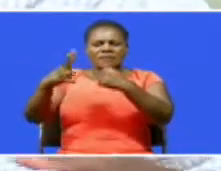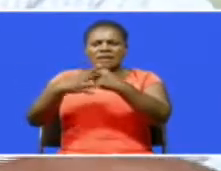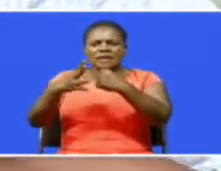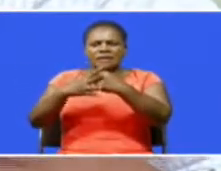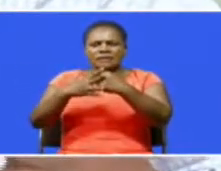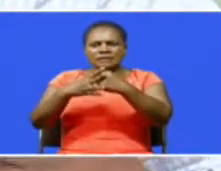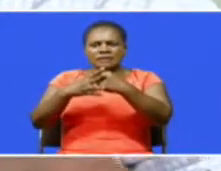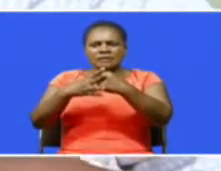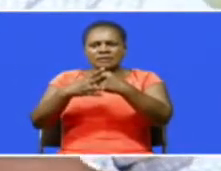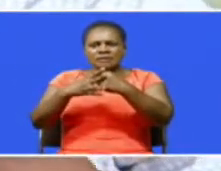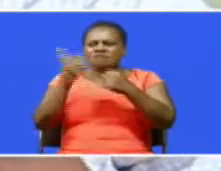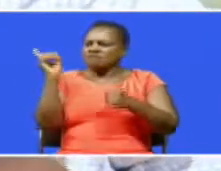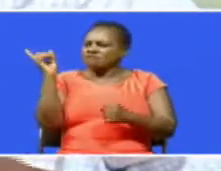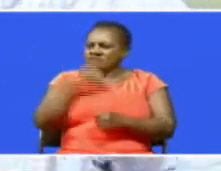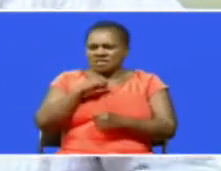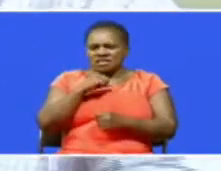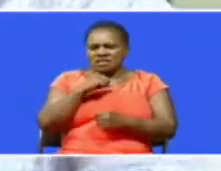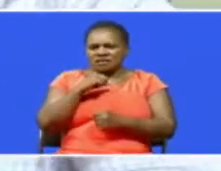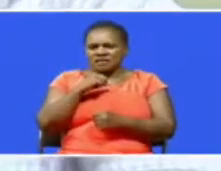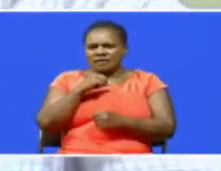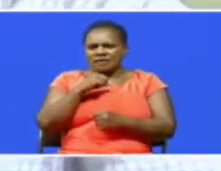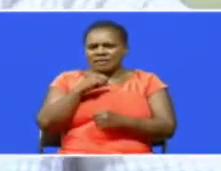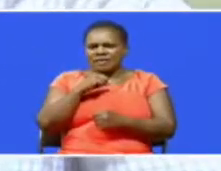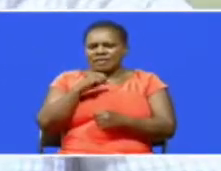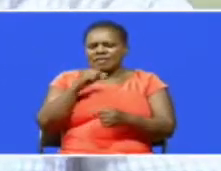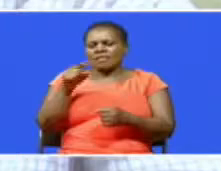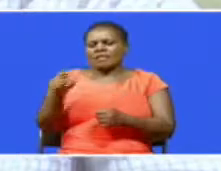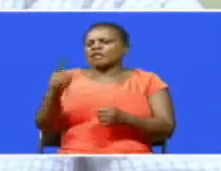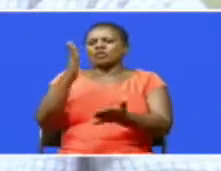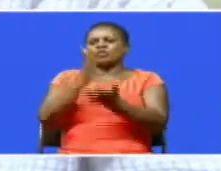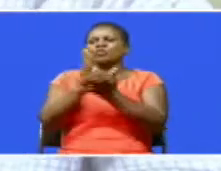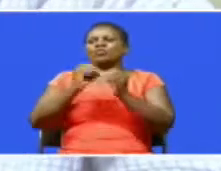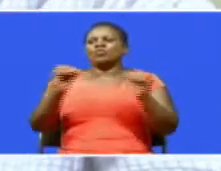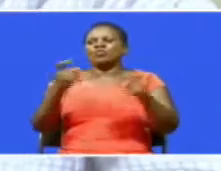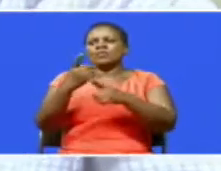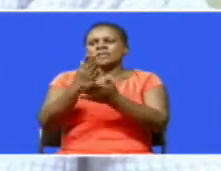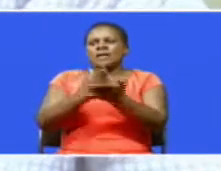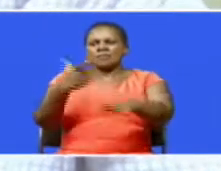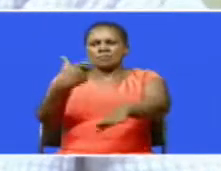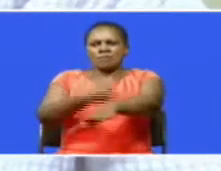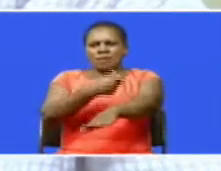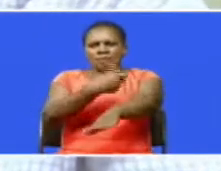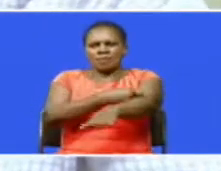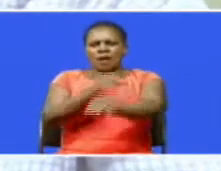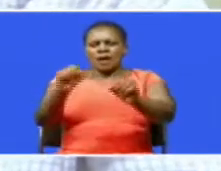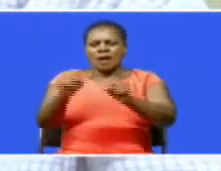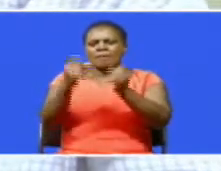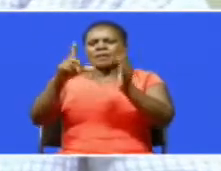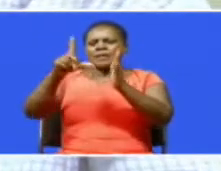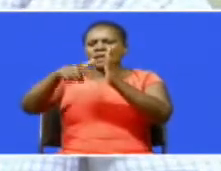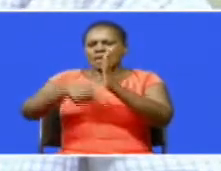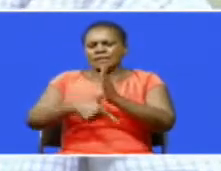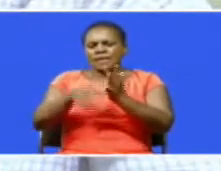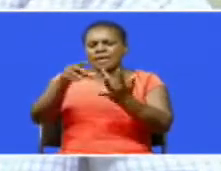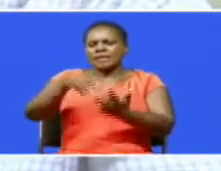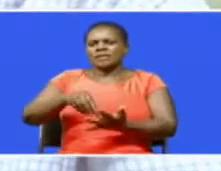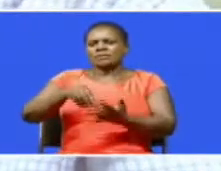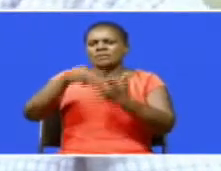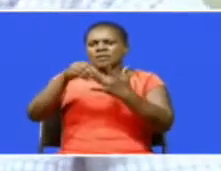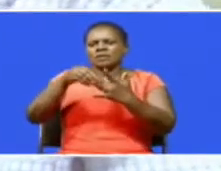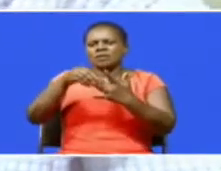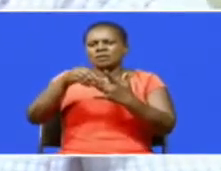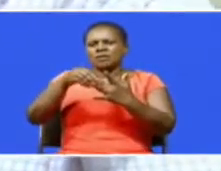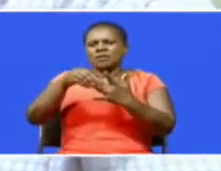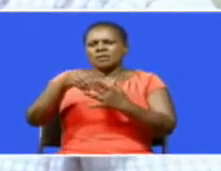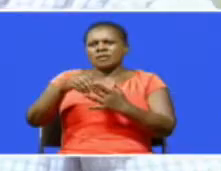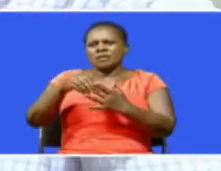say, tulimaliza, we finished. Right? But that's not true. There are some vaccines that actually come after that, particularly now that we're giving